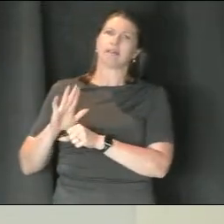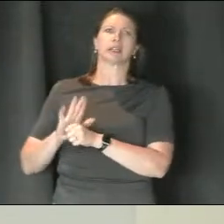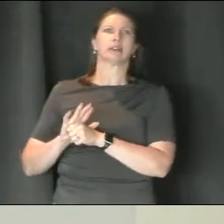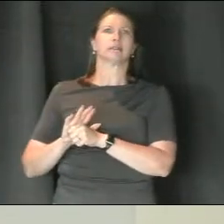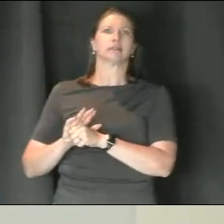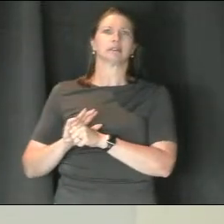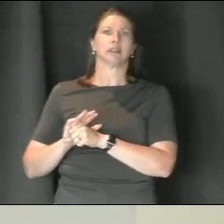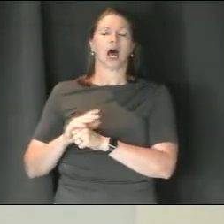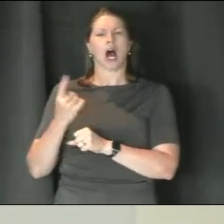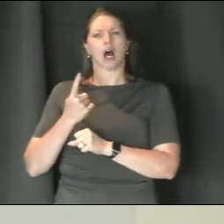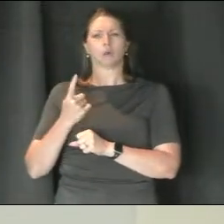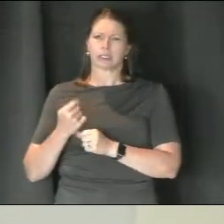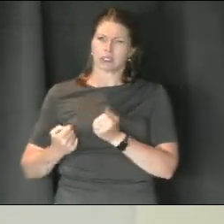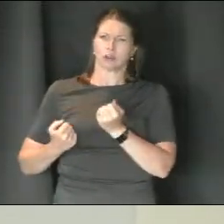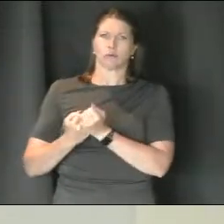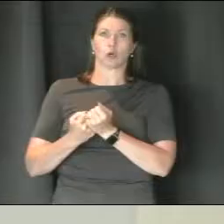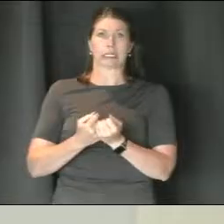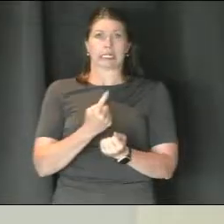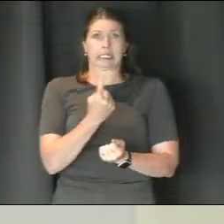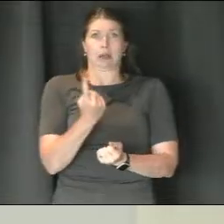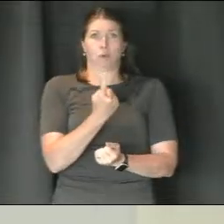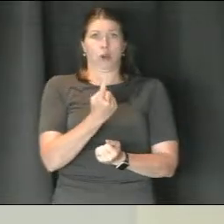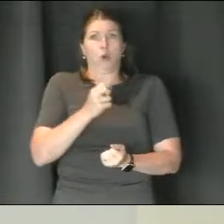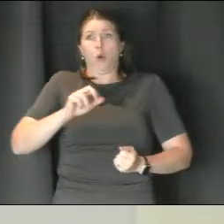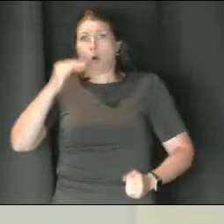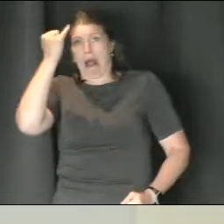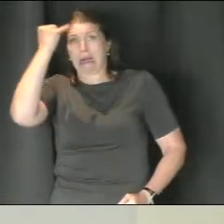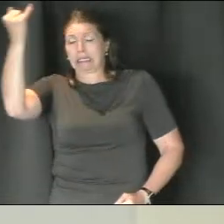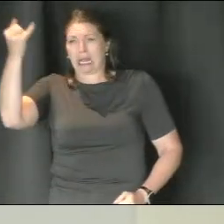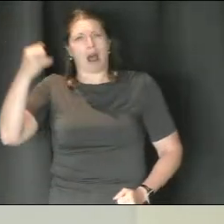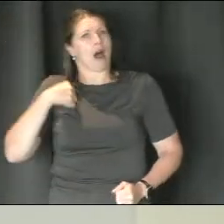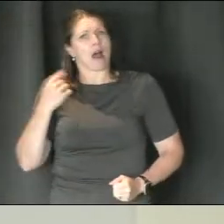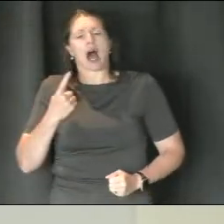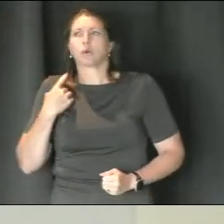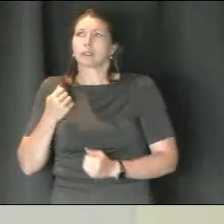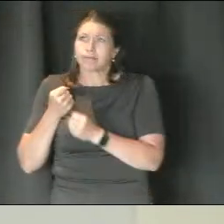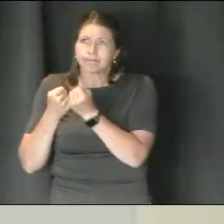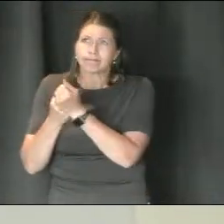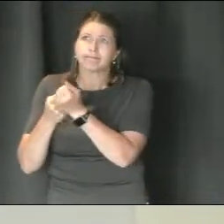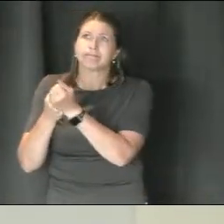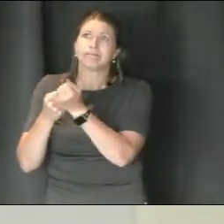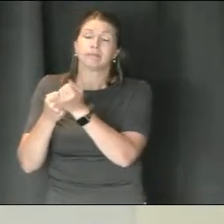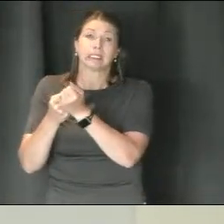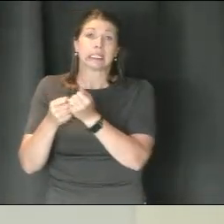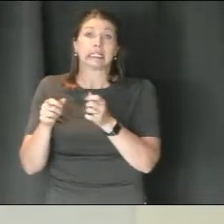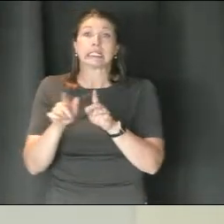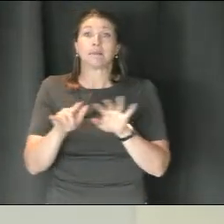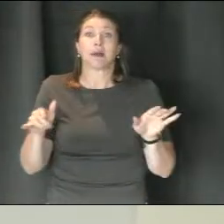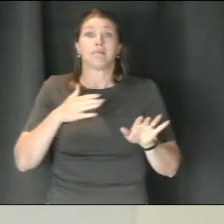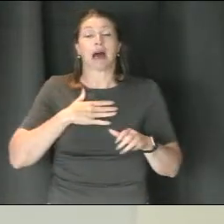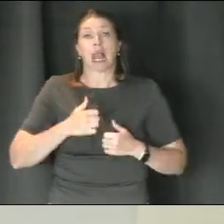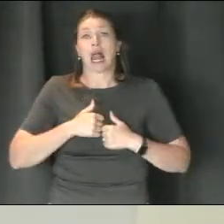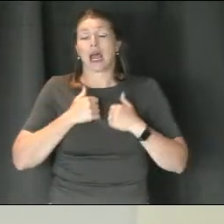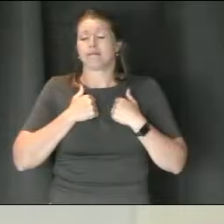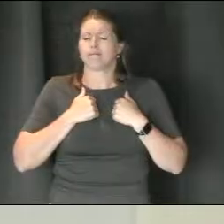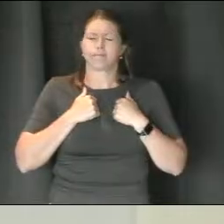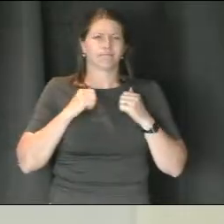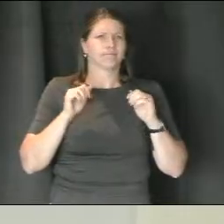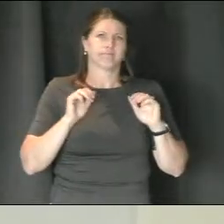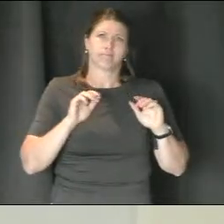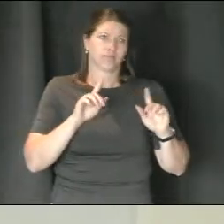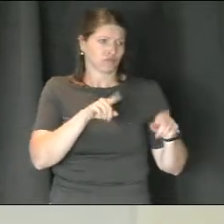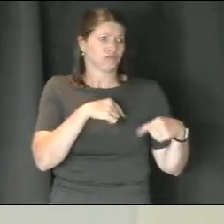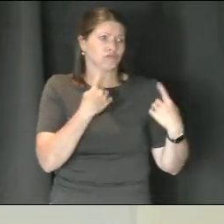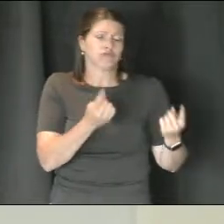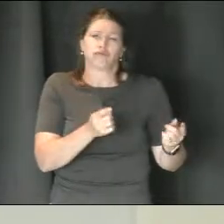or something. I always felt fortunate to have had a great life, but all the while knowing that